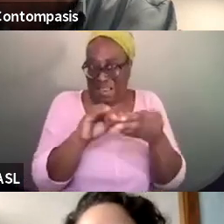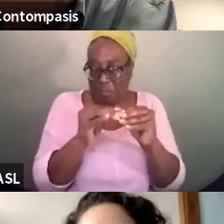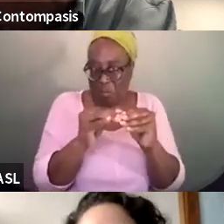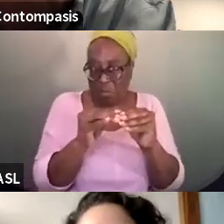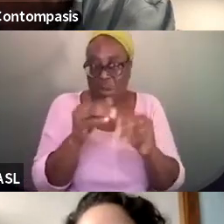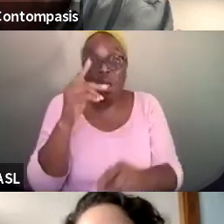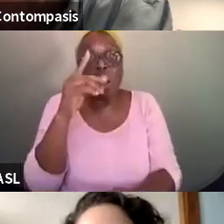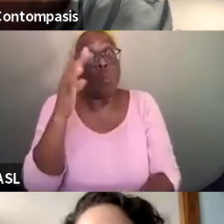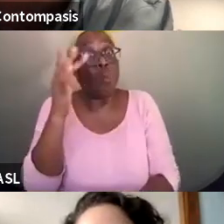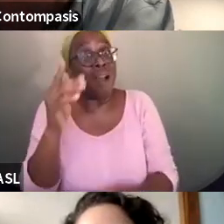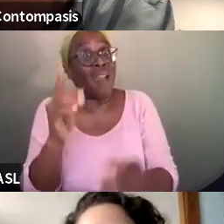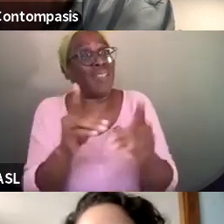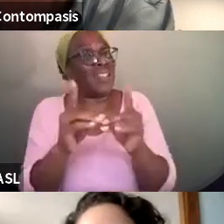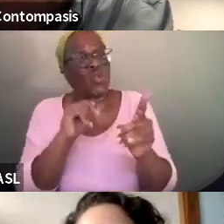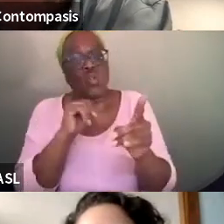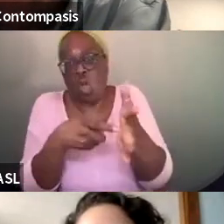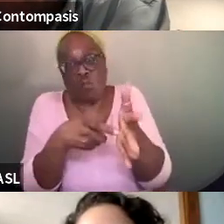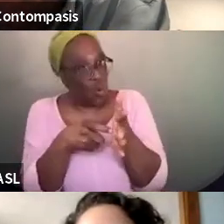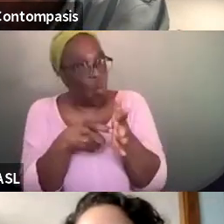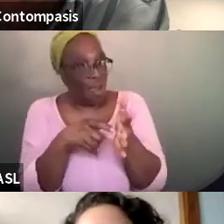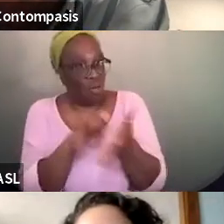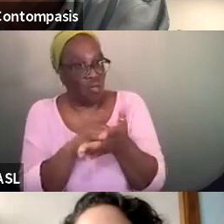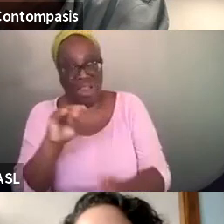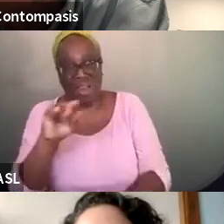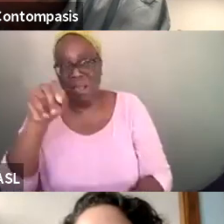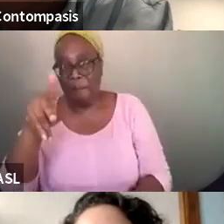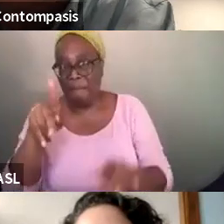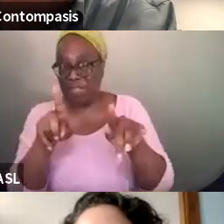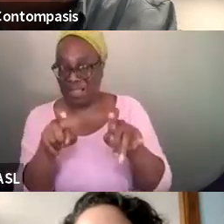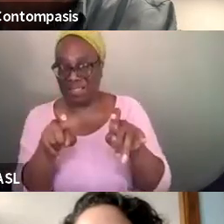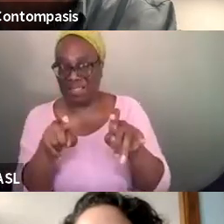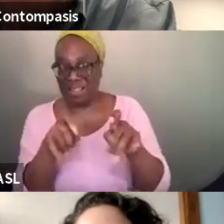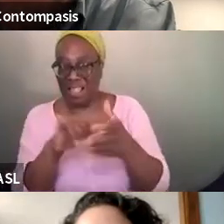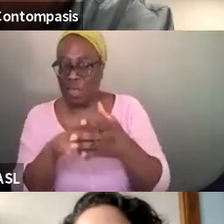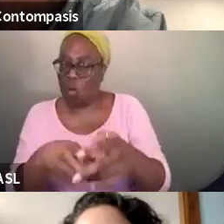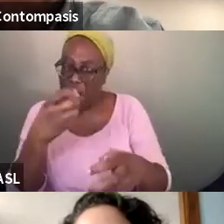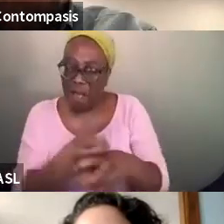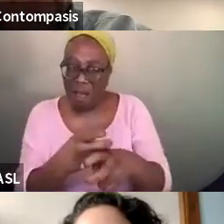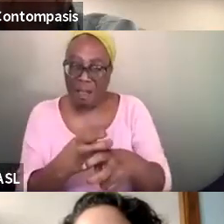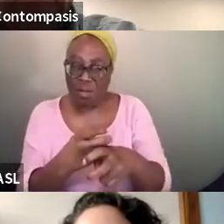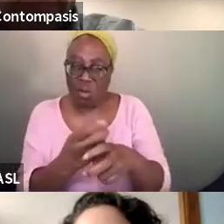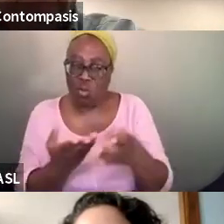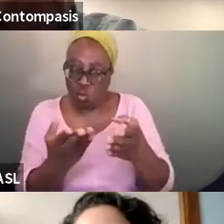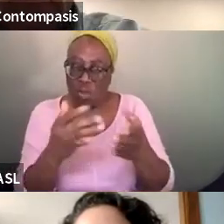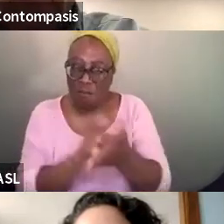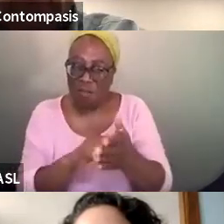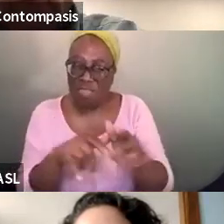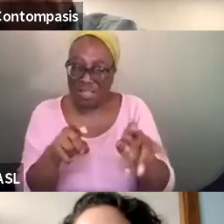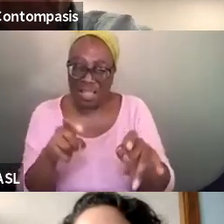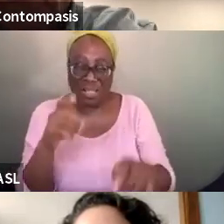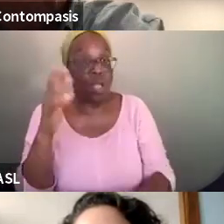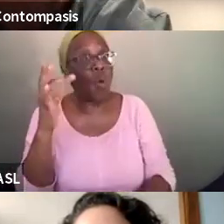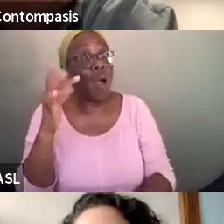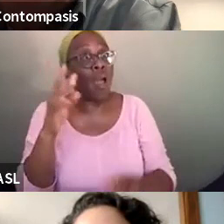not mandate the MAP test. There would be difficulty logistically because the students